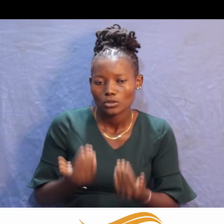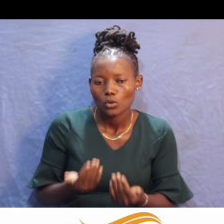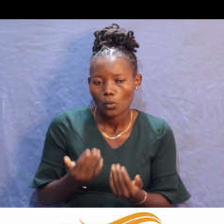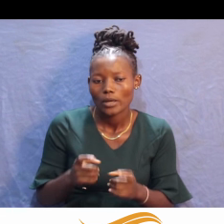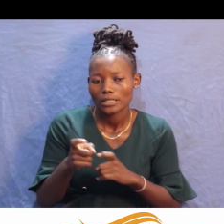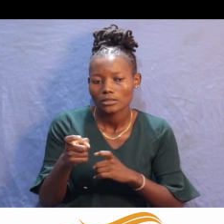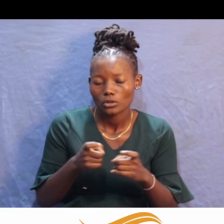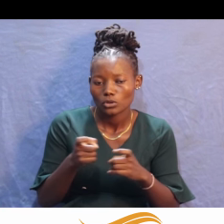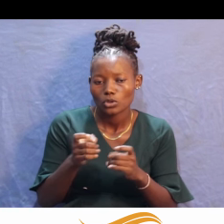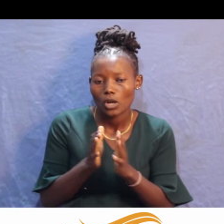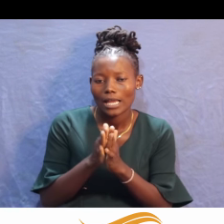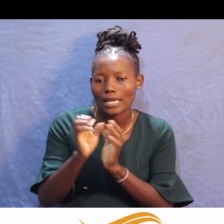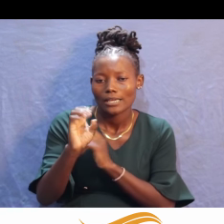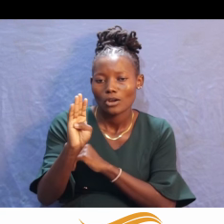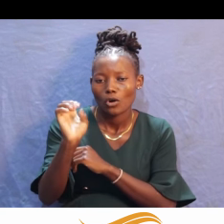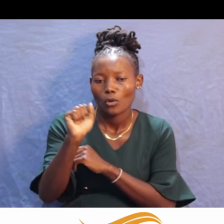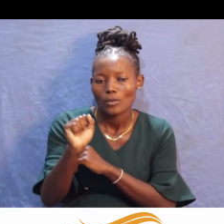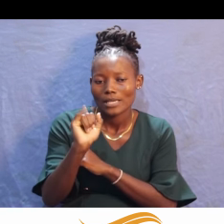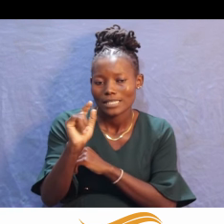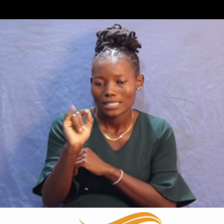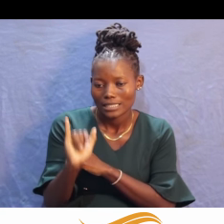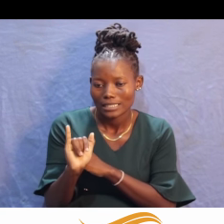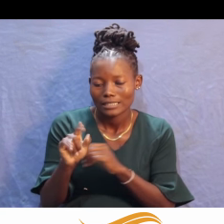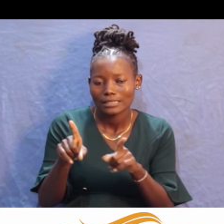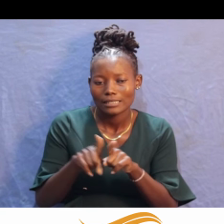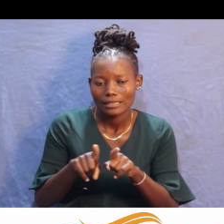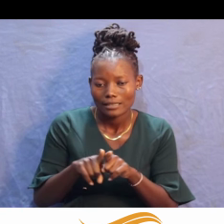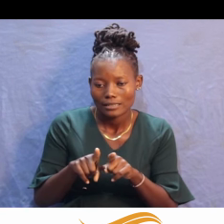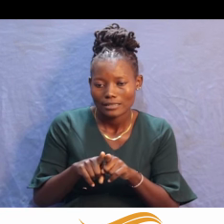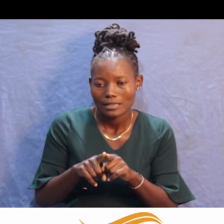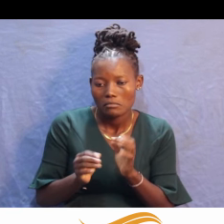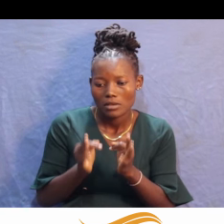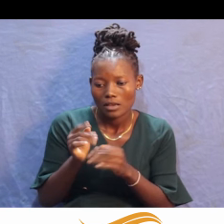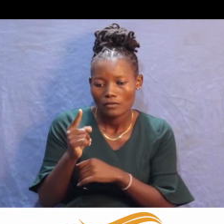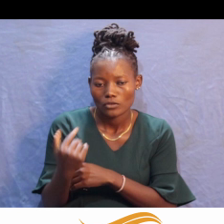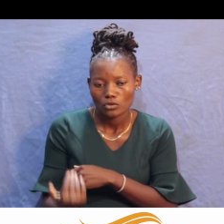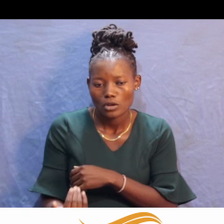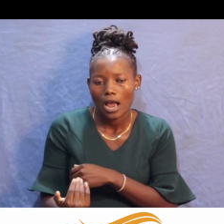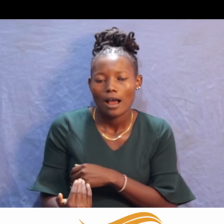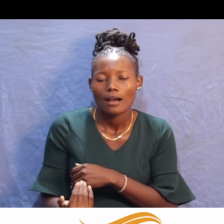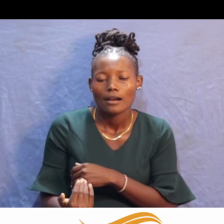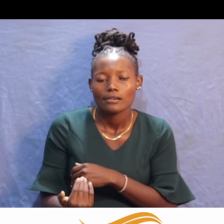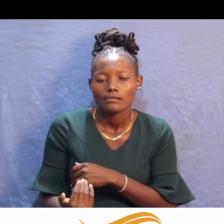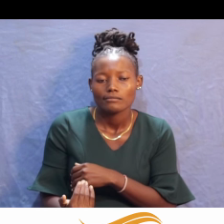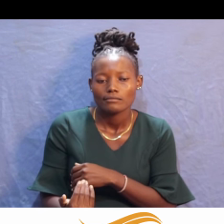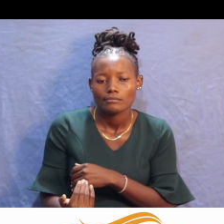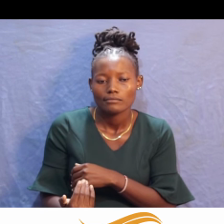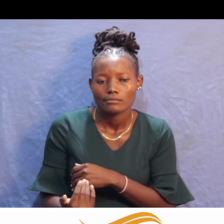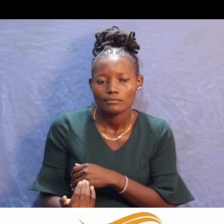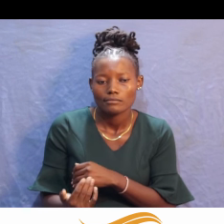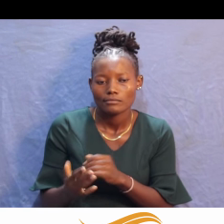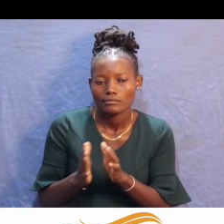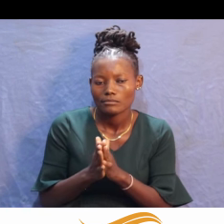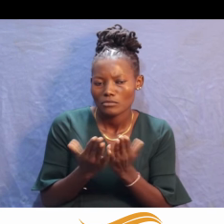and obesity and whatnot, and even if you're in your young athlete, if they're overweight, a book is not the